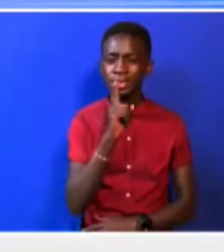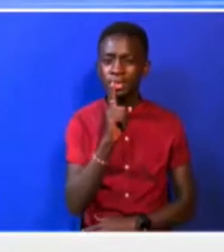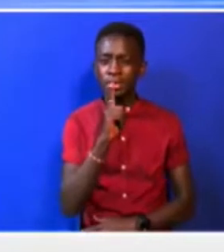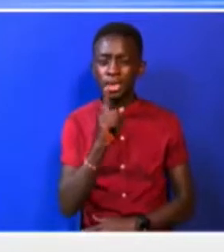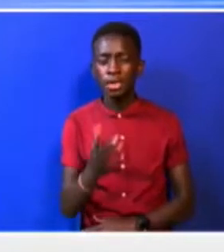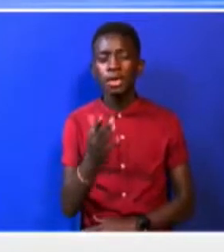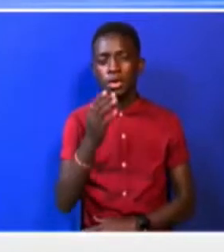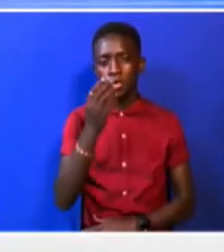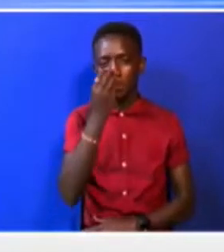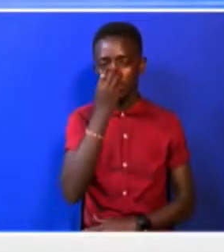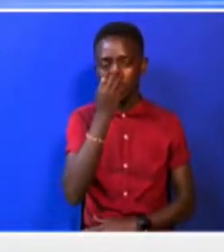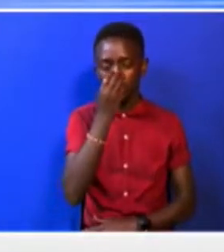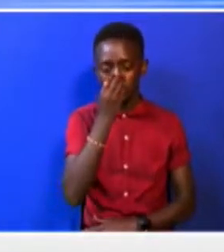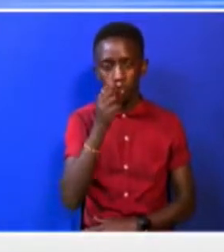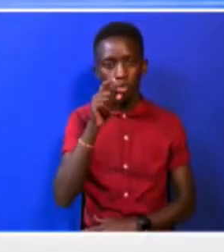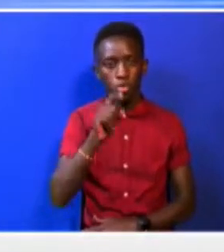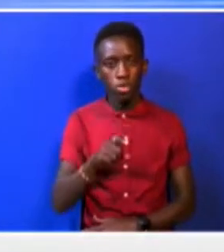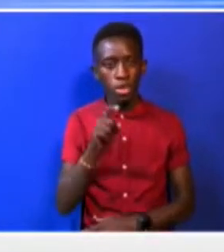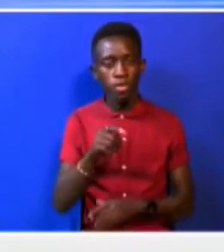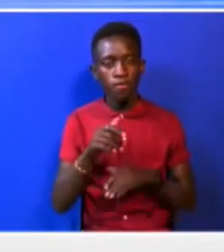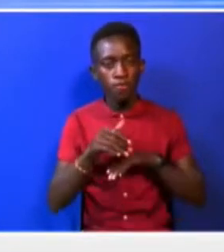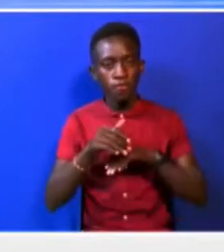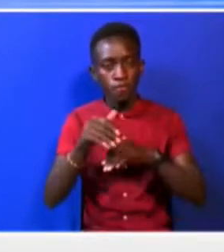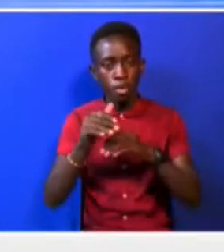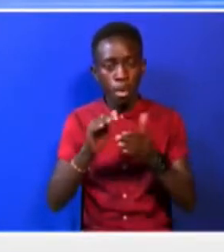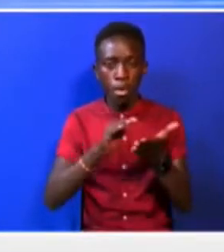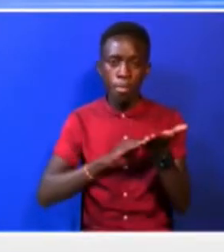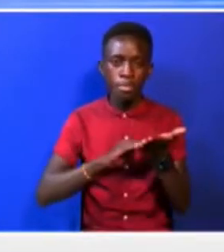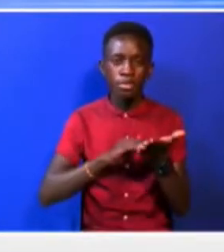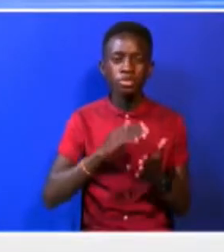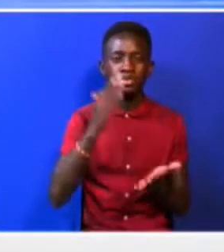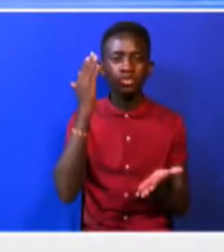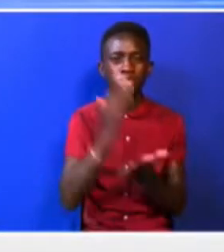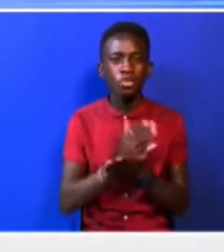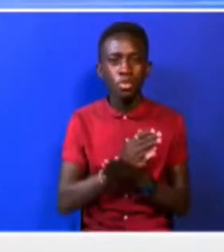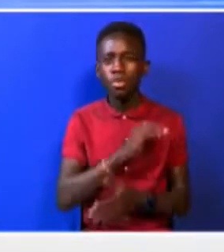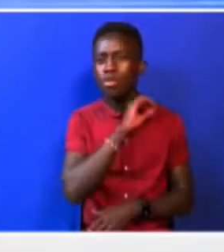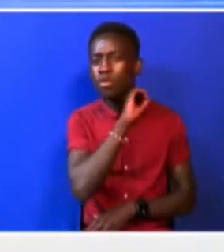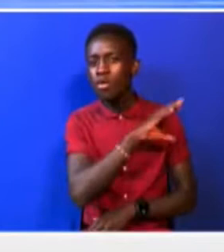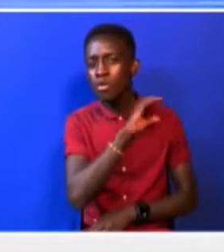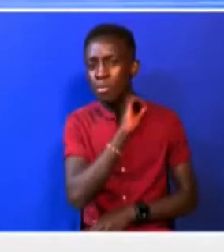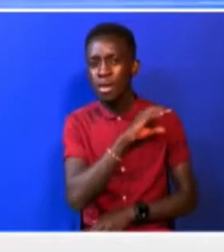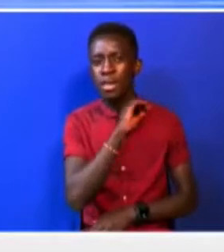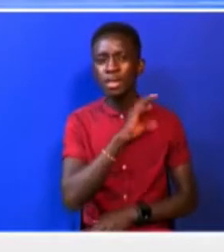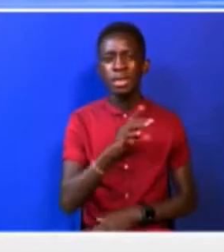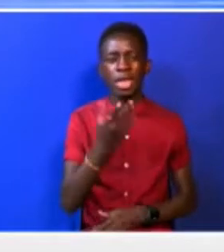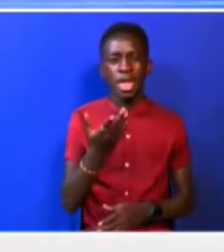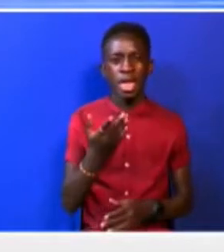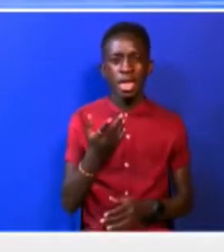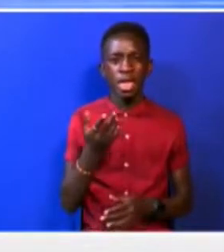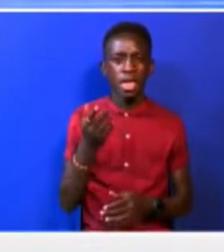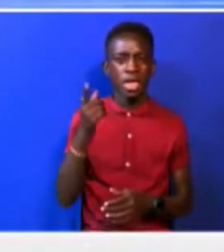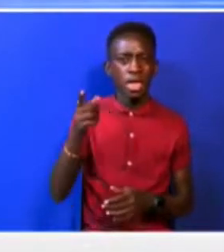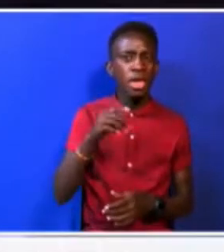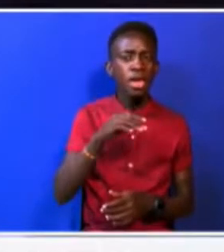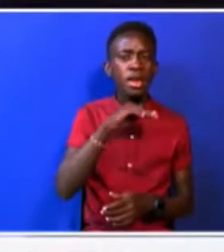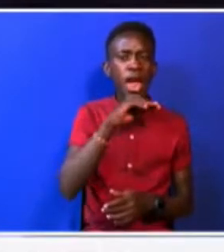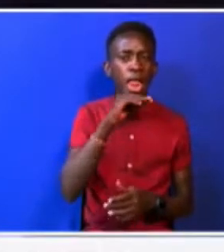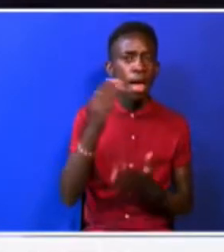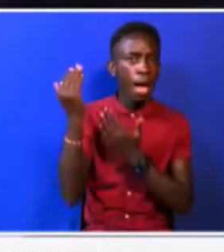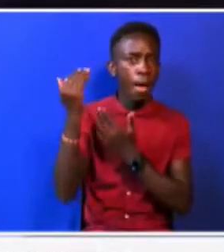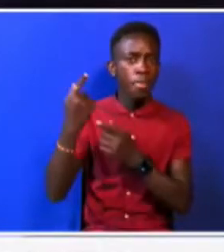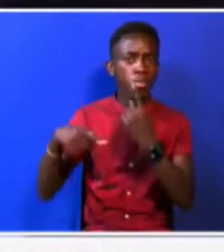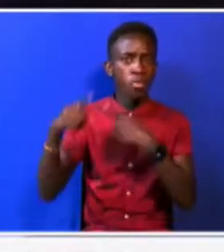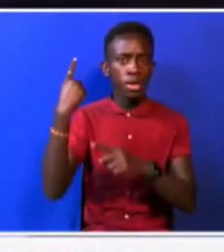azingatie msingi wa uongozi na kwamba awache lalama za kunusa ushindi wake kinara wa ODM Raila Odinga.